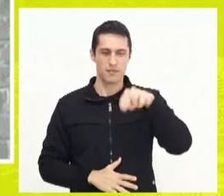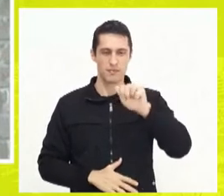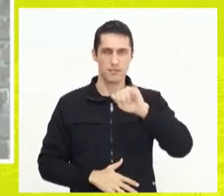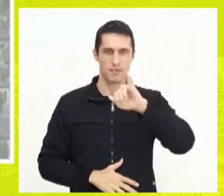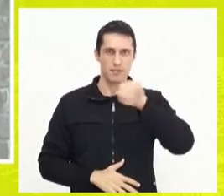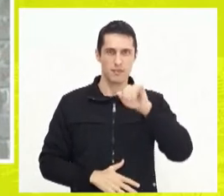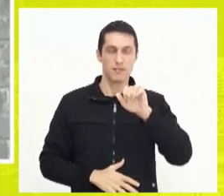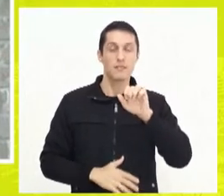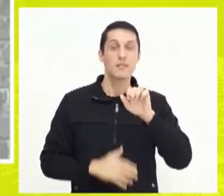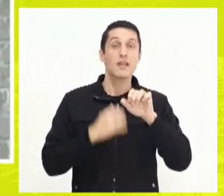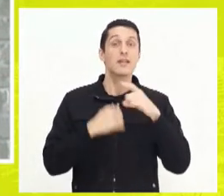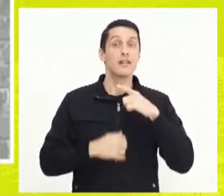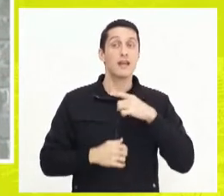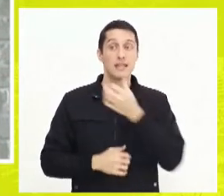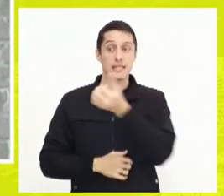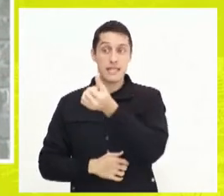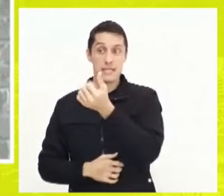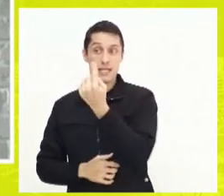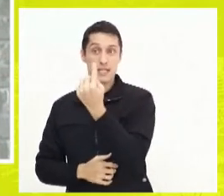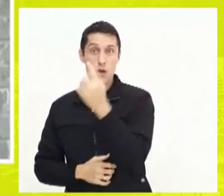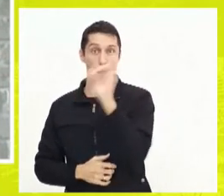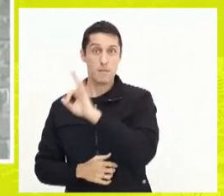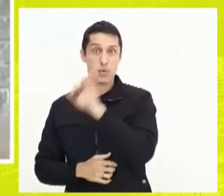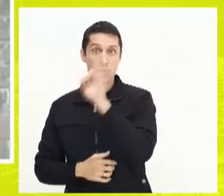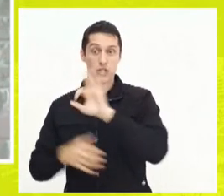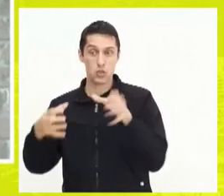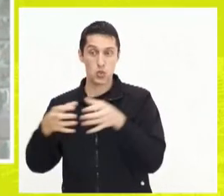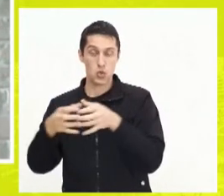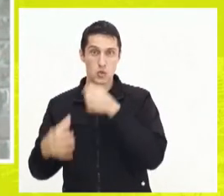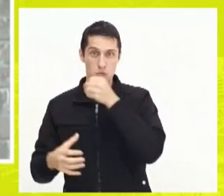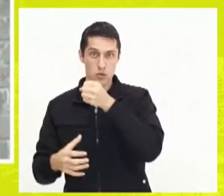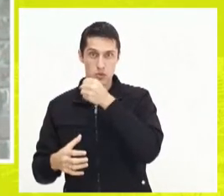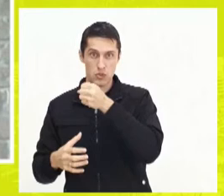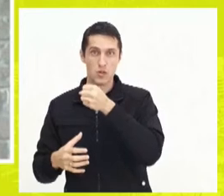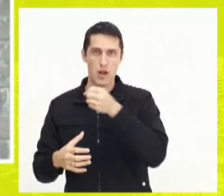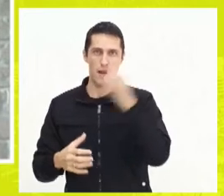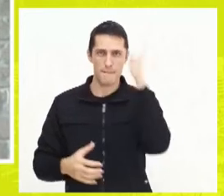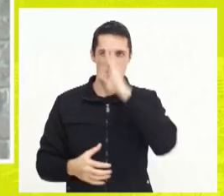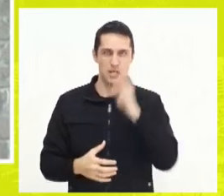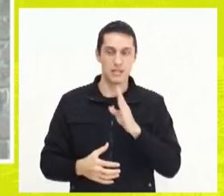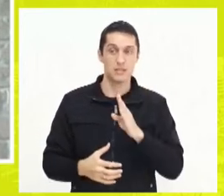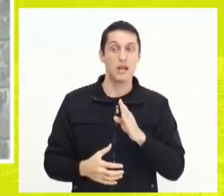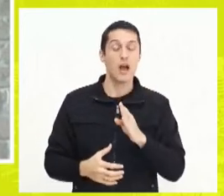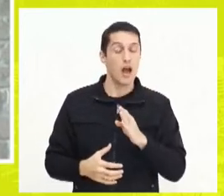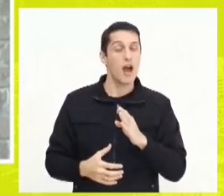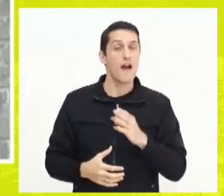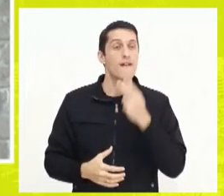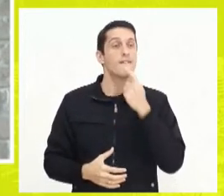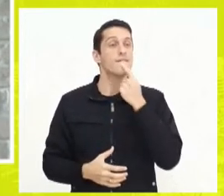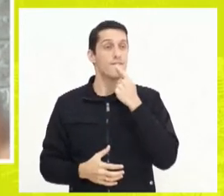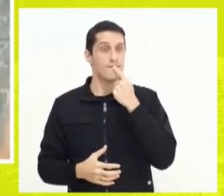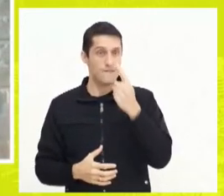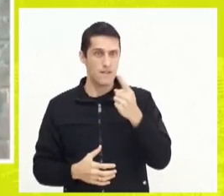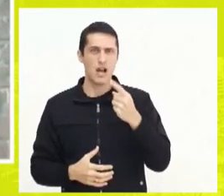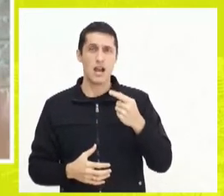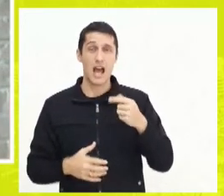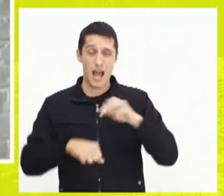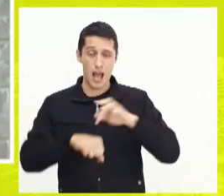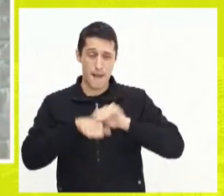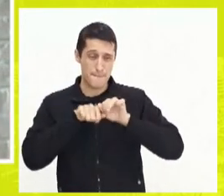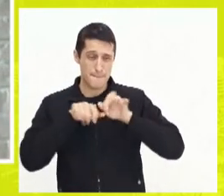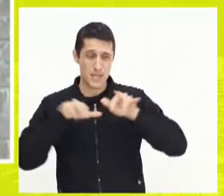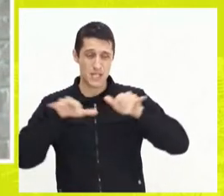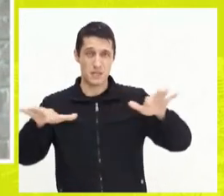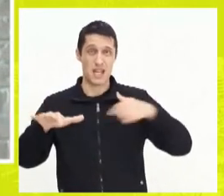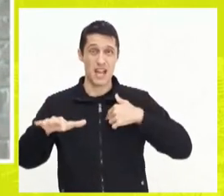brazilian journalists state their anxiety their state of mental health has